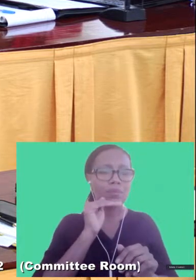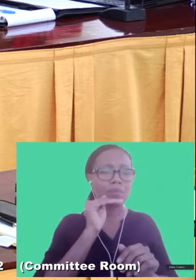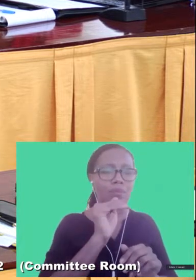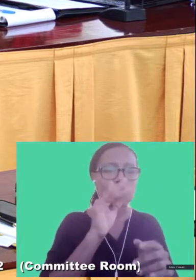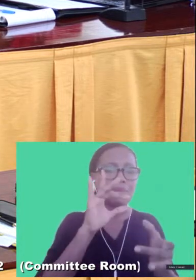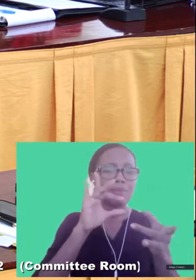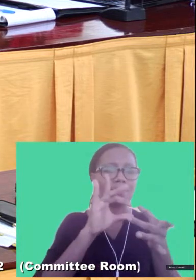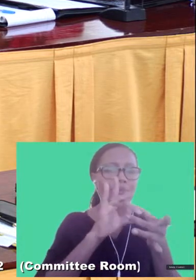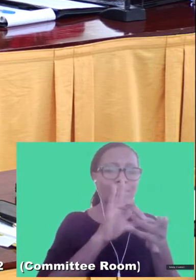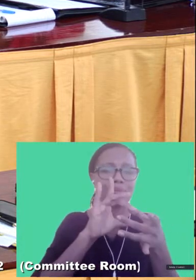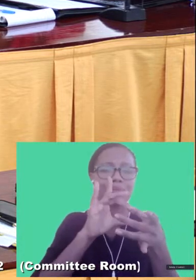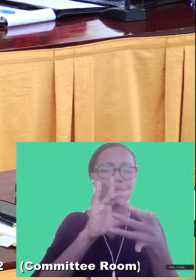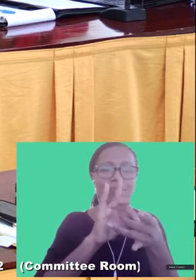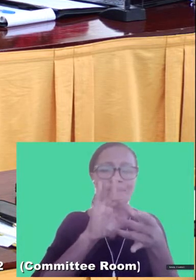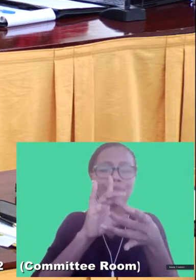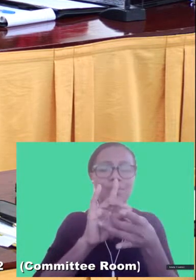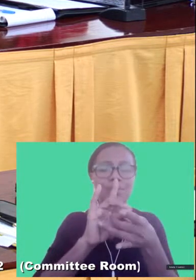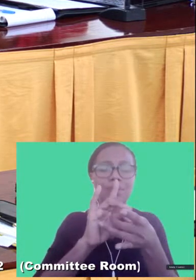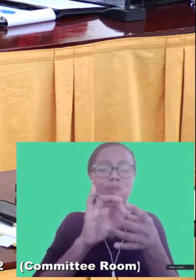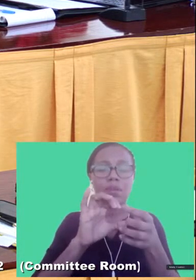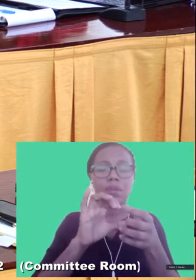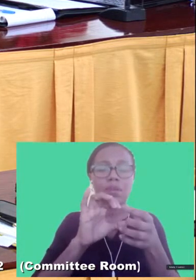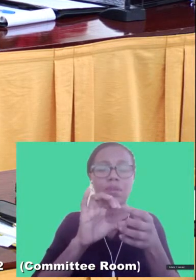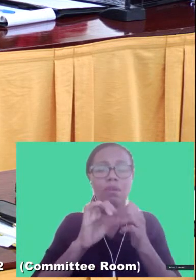is being worked on.